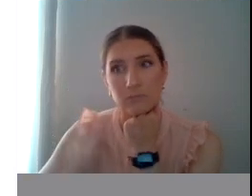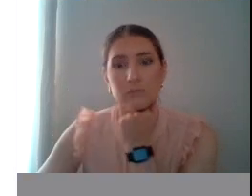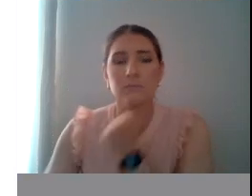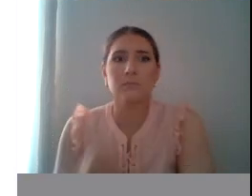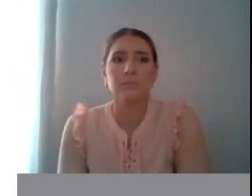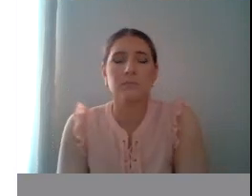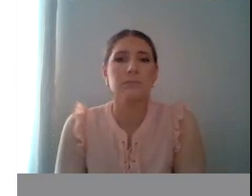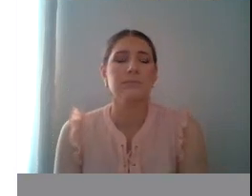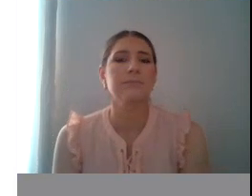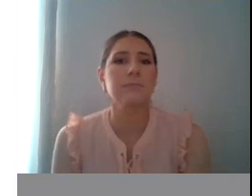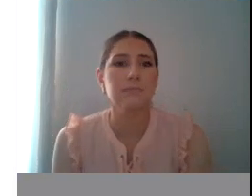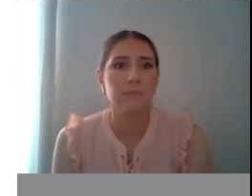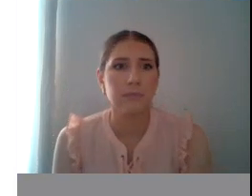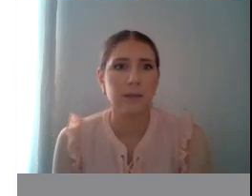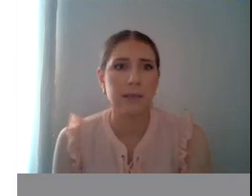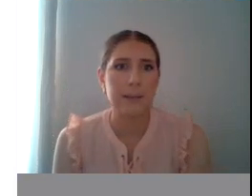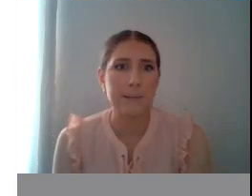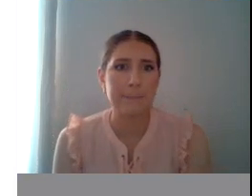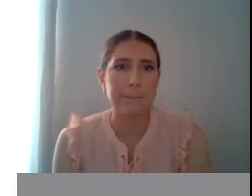smoking cessation.